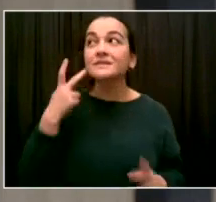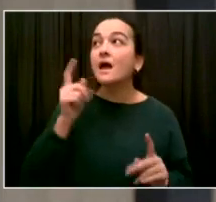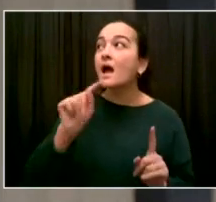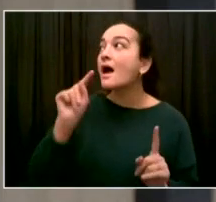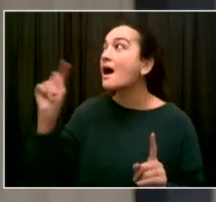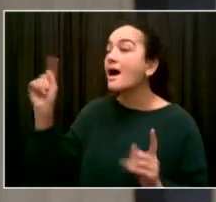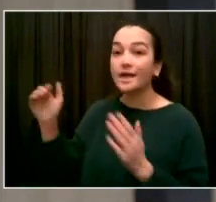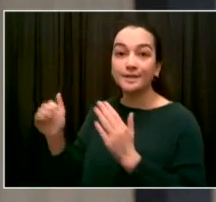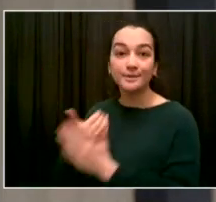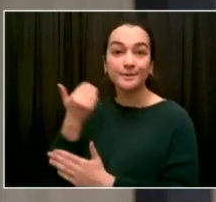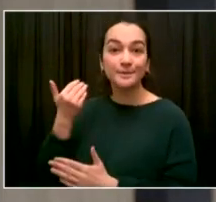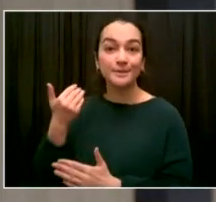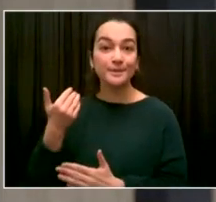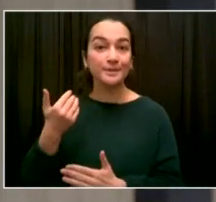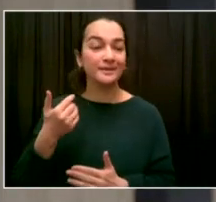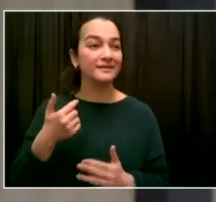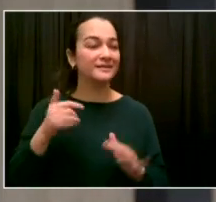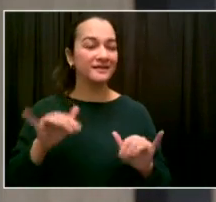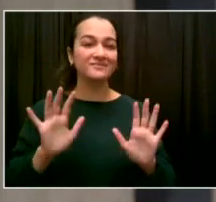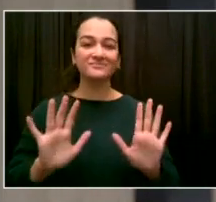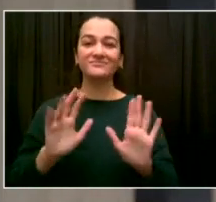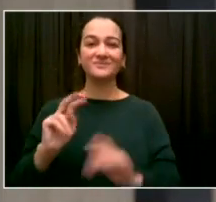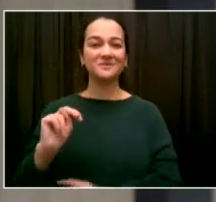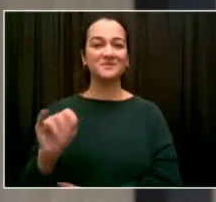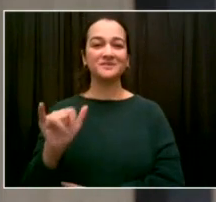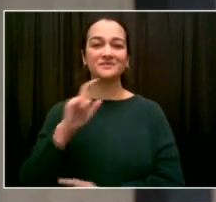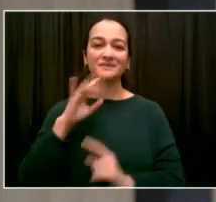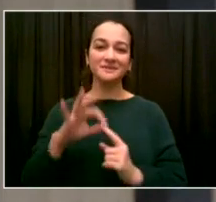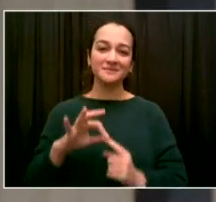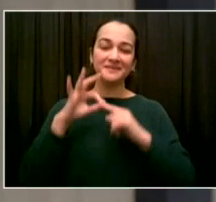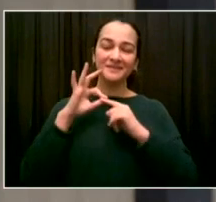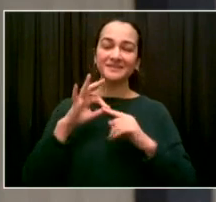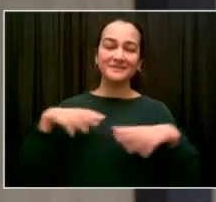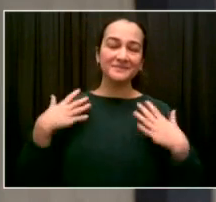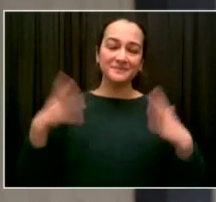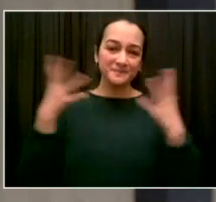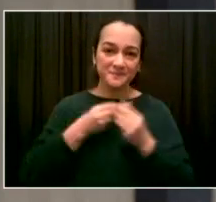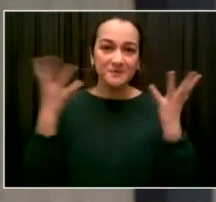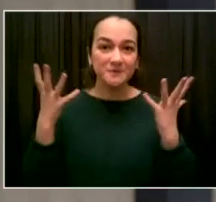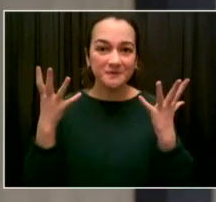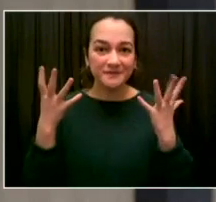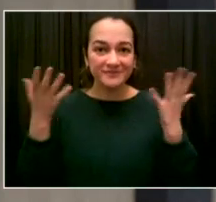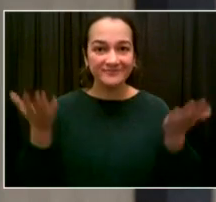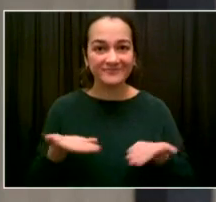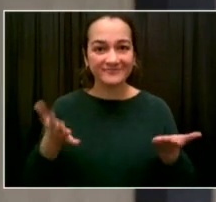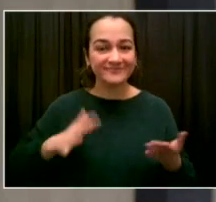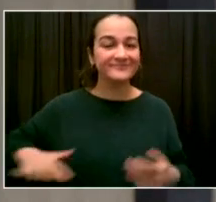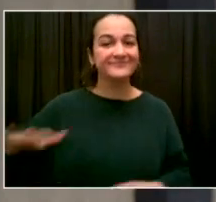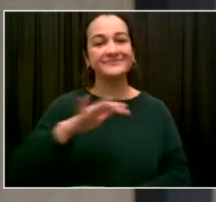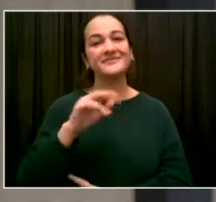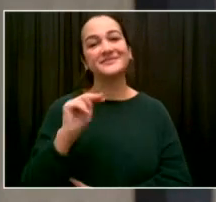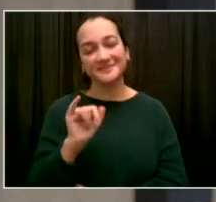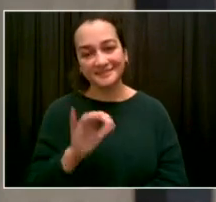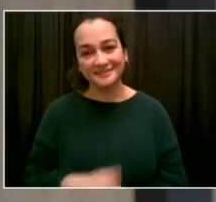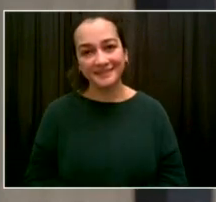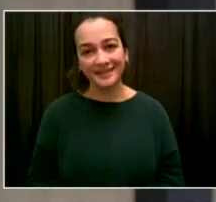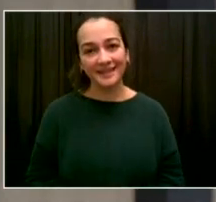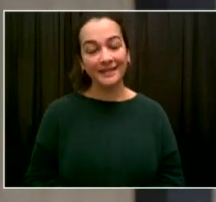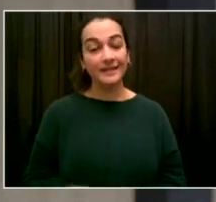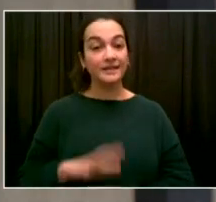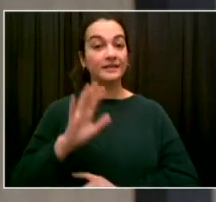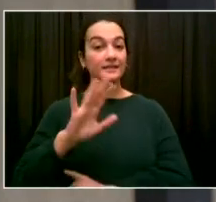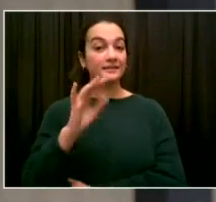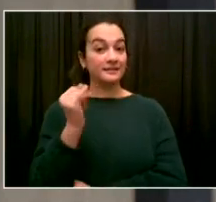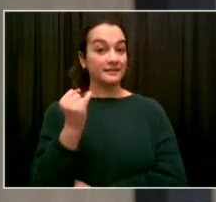be there with each crisis. When I got George Bush to commit $20 billion to New York City reluctantly